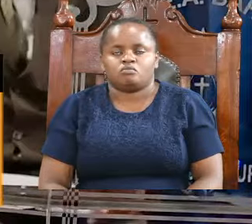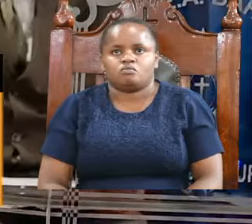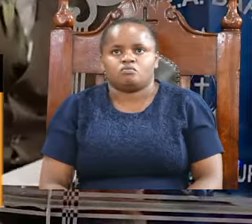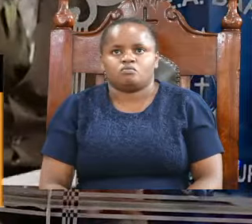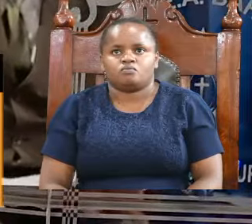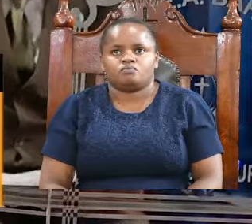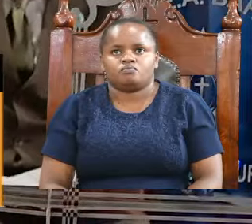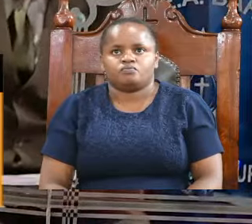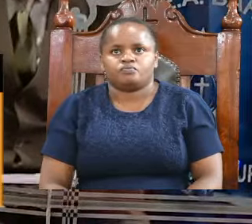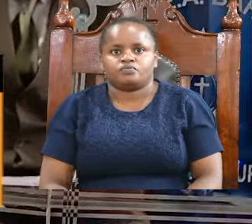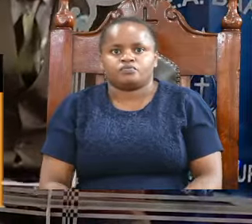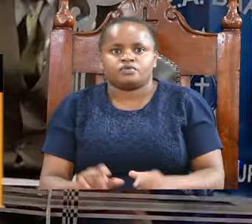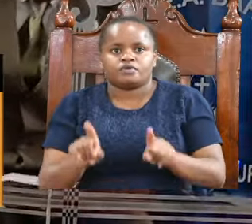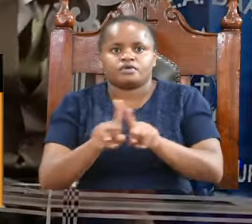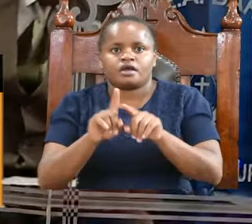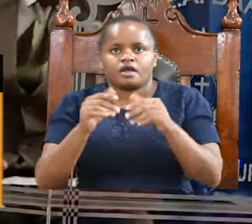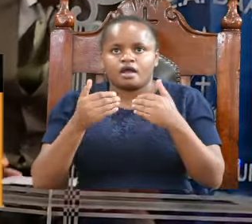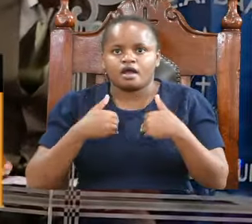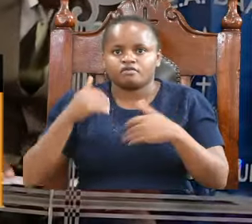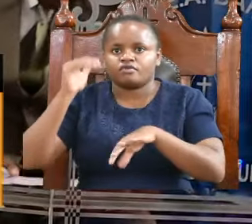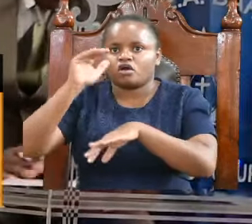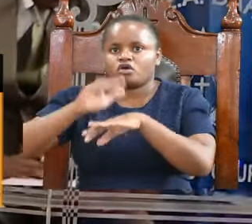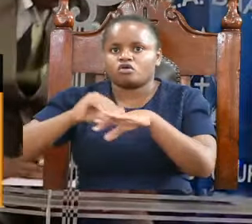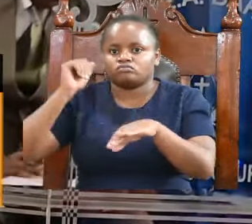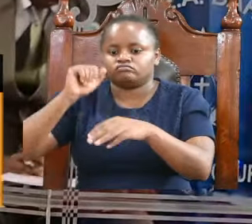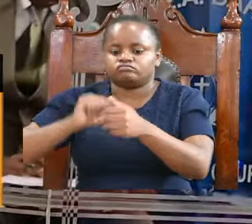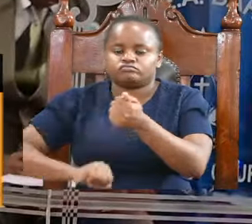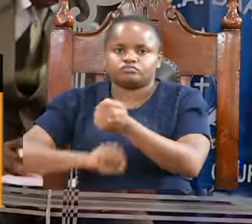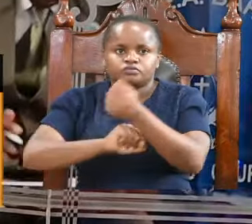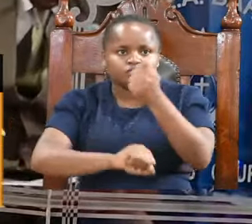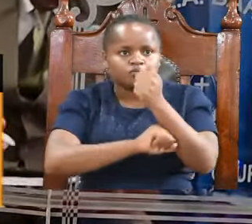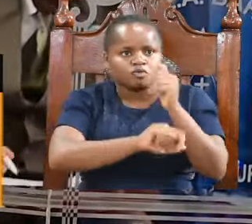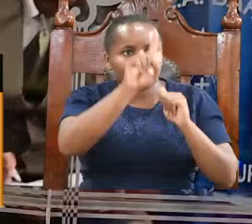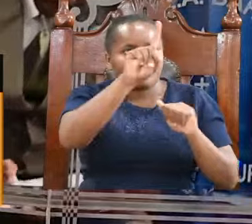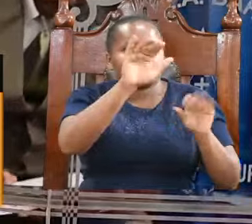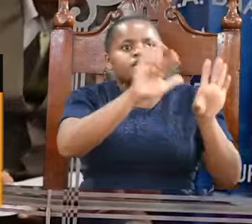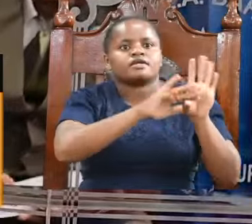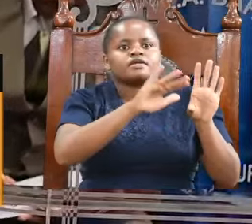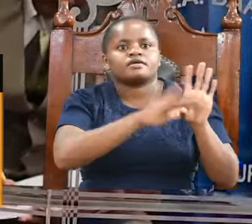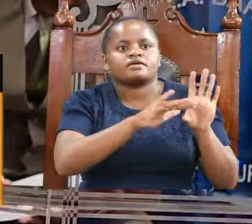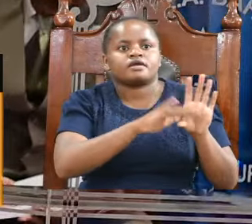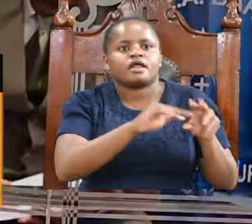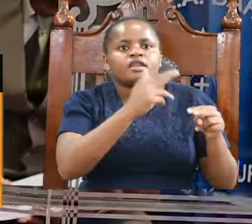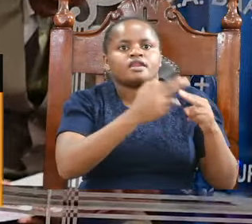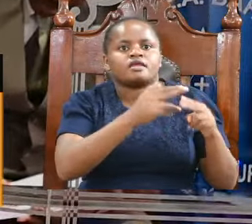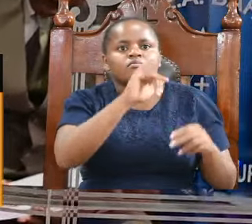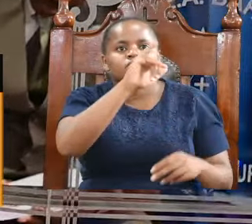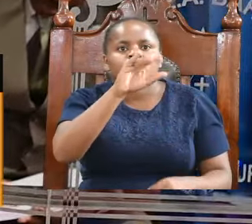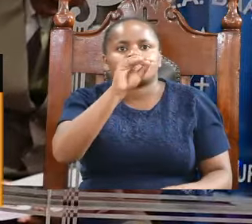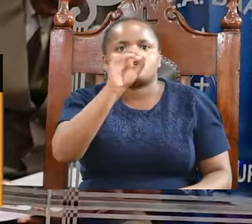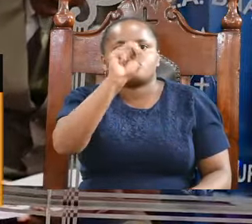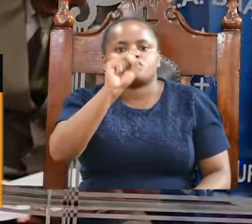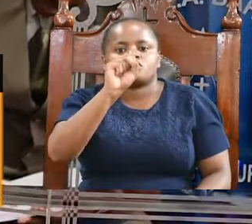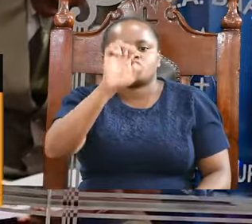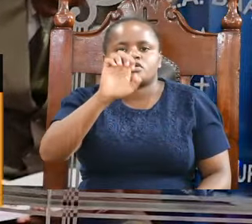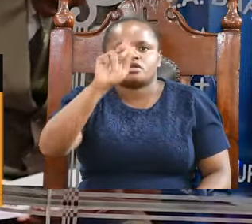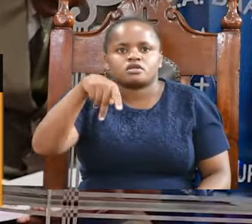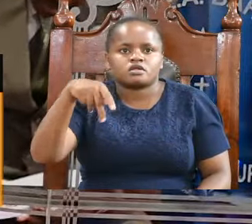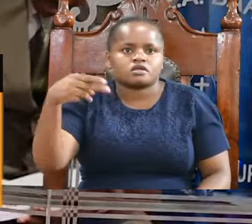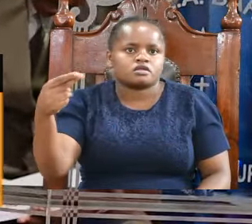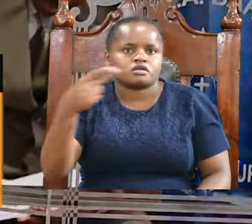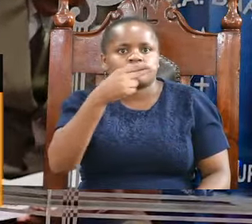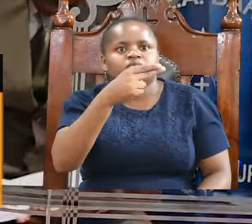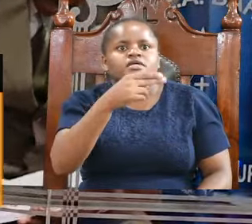We have a call here to support one of our own, Joseph Kirago Kefarua. He has been our driver here in the